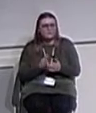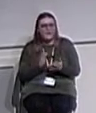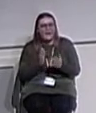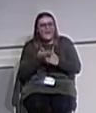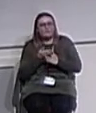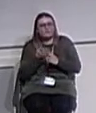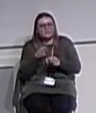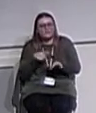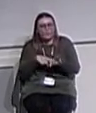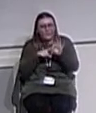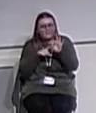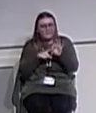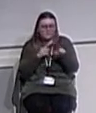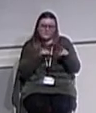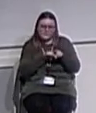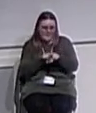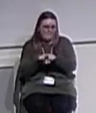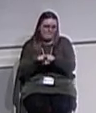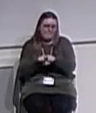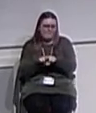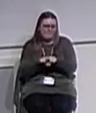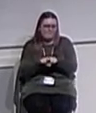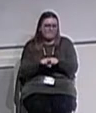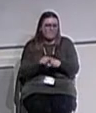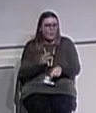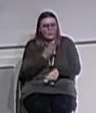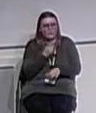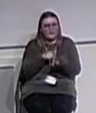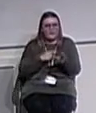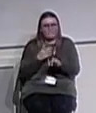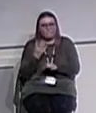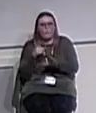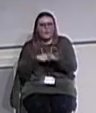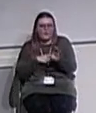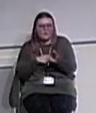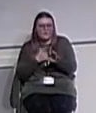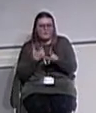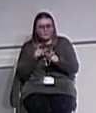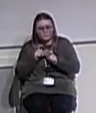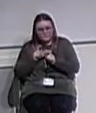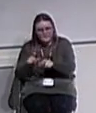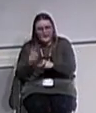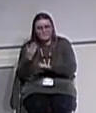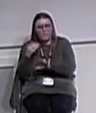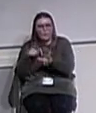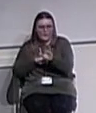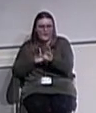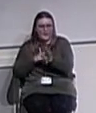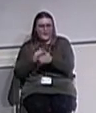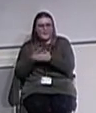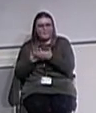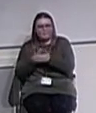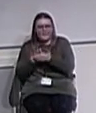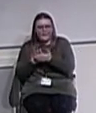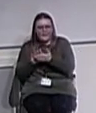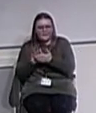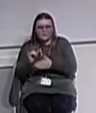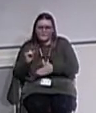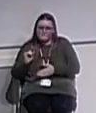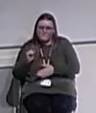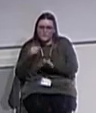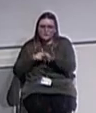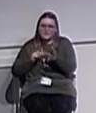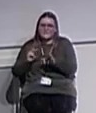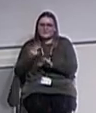whether it's for a three-year degree or a four-year degree. But staying on the four-year degree means that you will have to get certain marks in first year and second